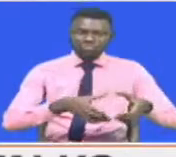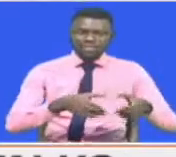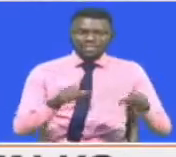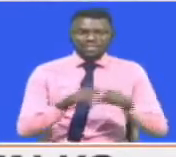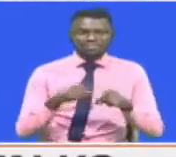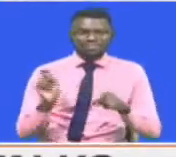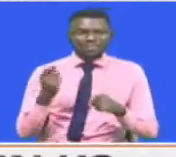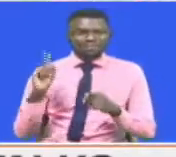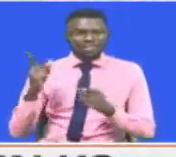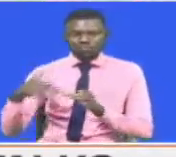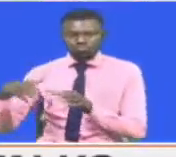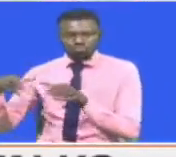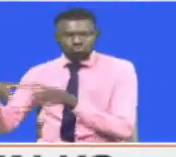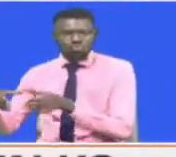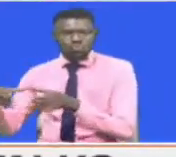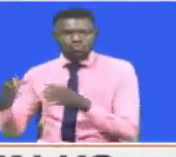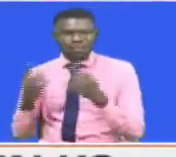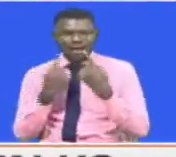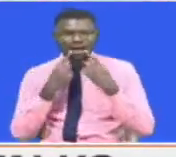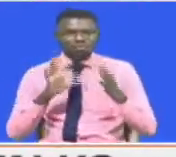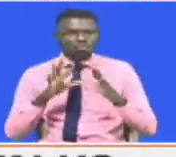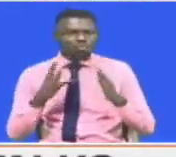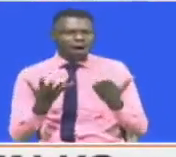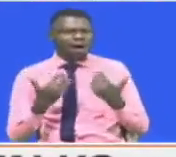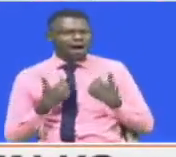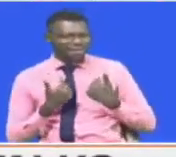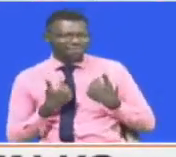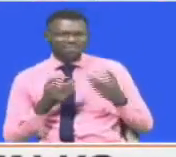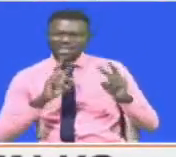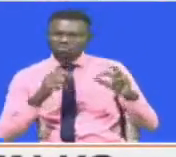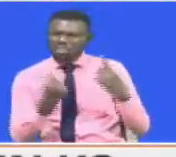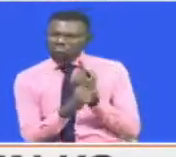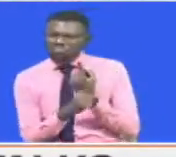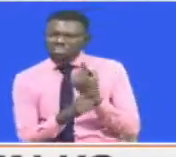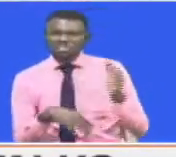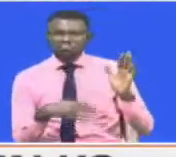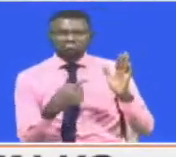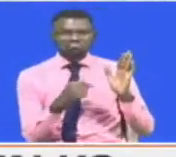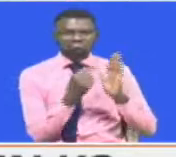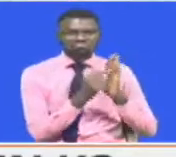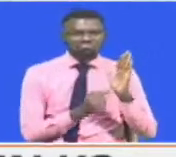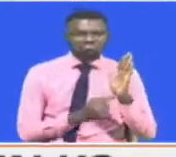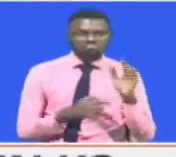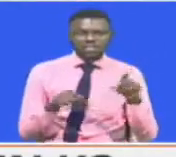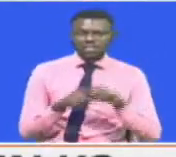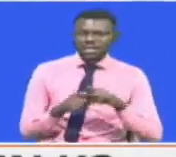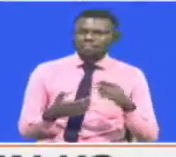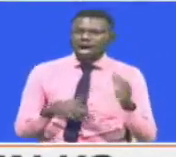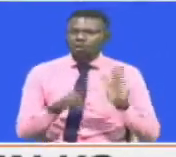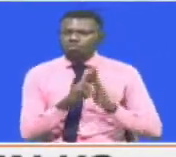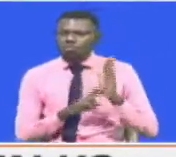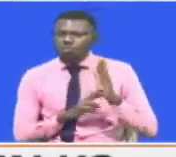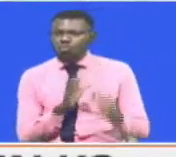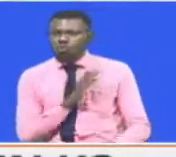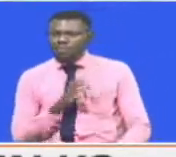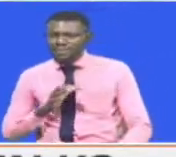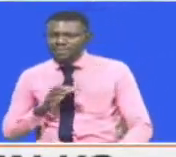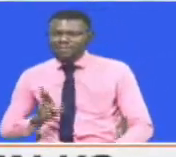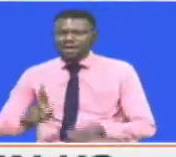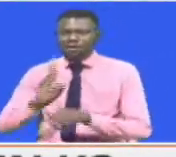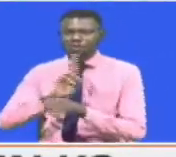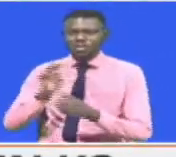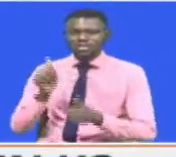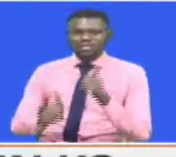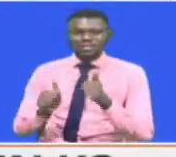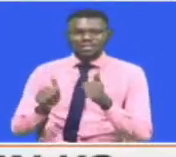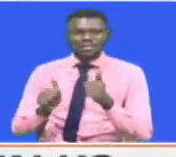the Kenya Kwanza side declared it had cleared several contentious issues, including the terms of reference for the committee. The framework